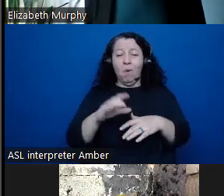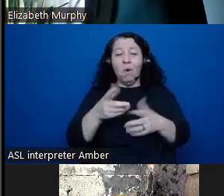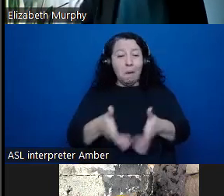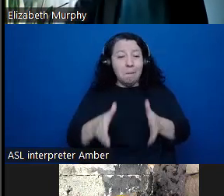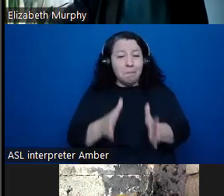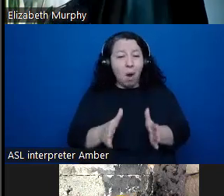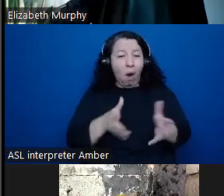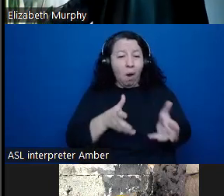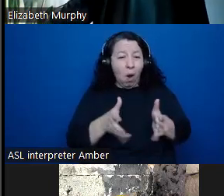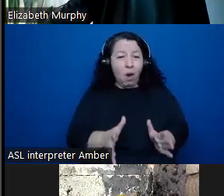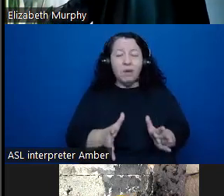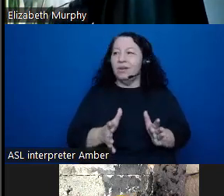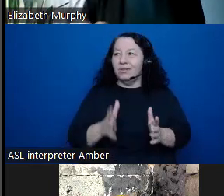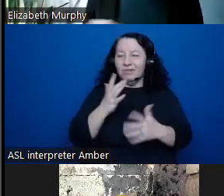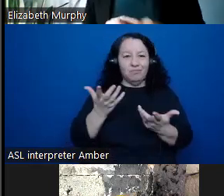Mediterranean world.